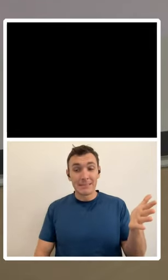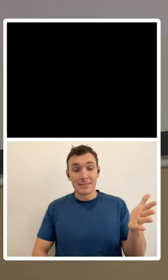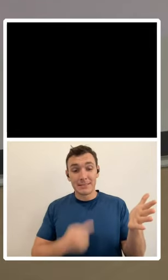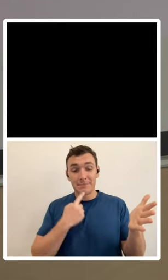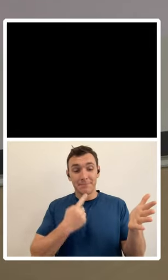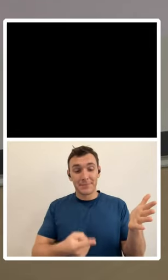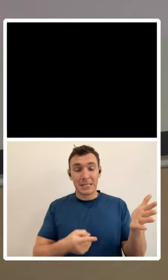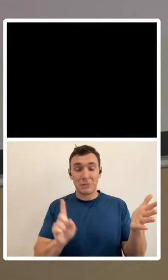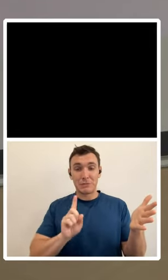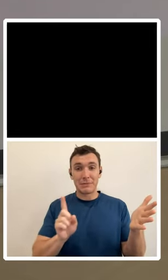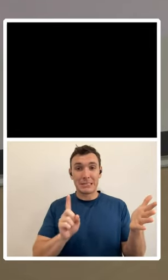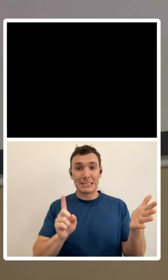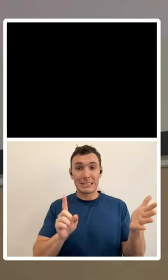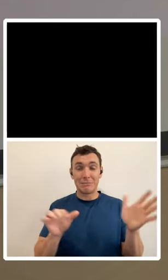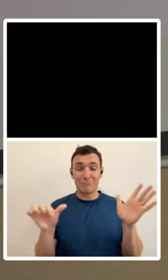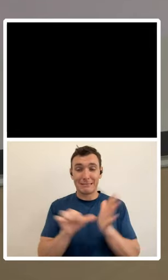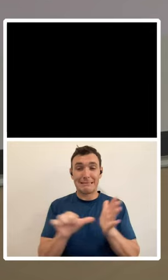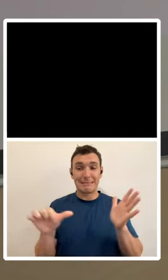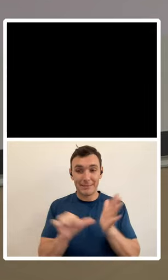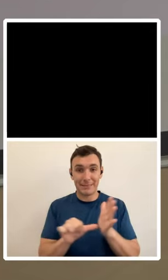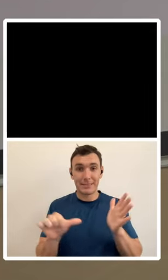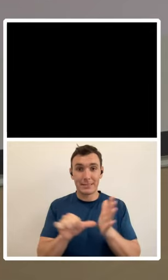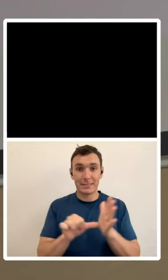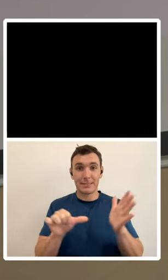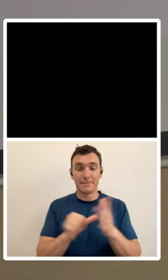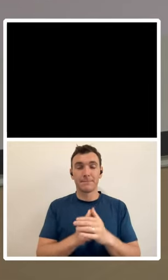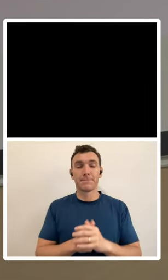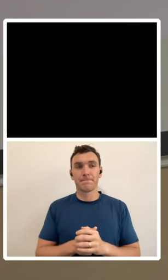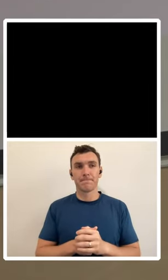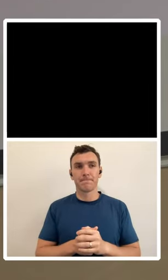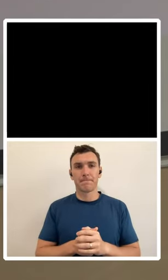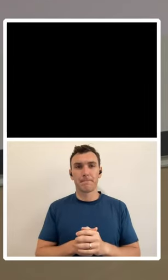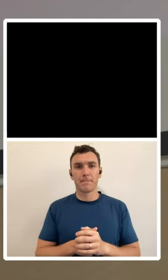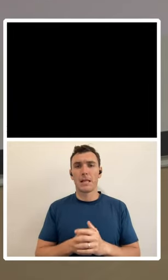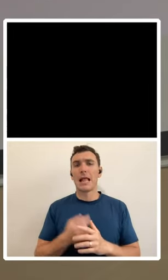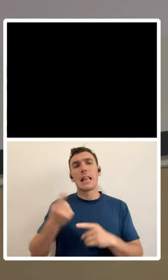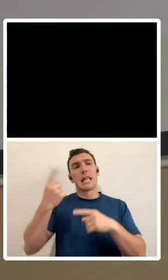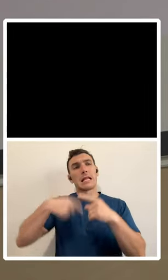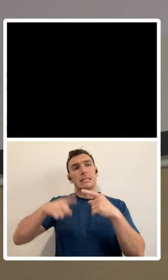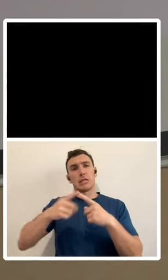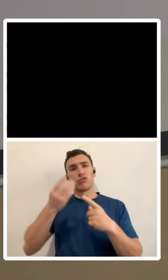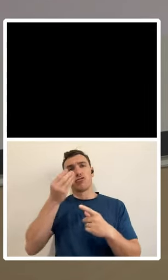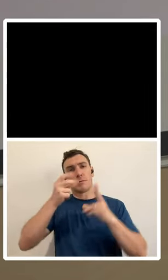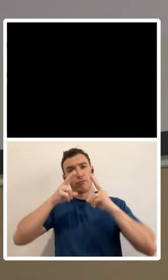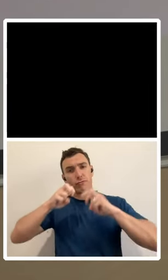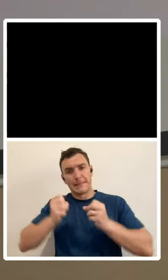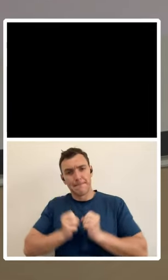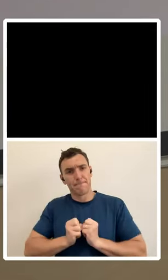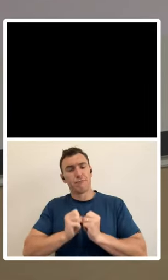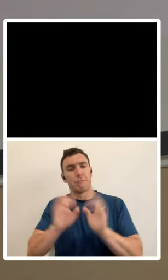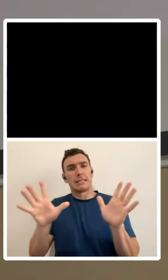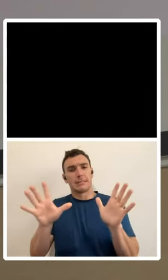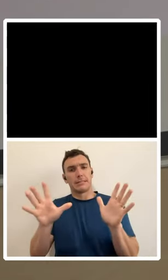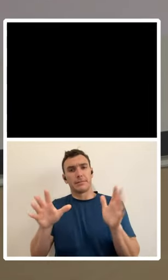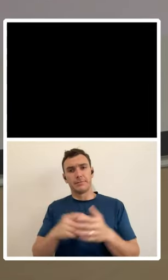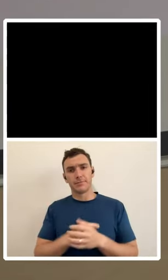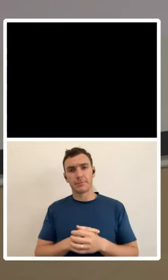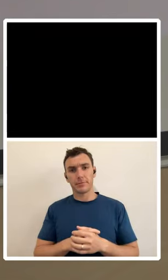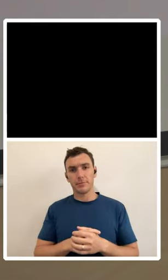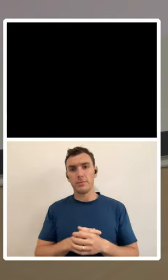that said that in 1989, public assets in this country were the value of about £340 billion